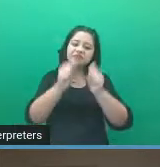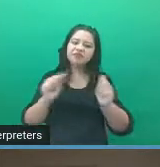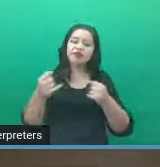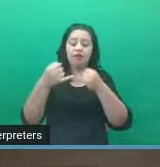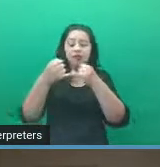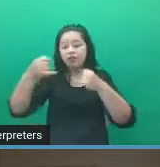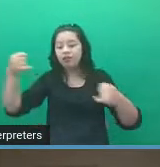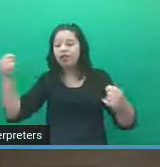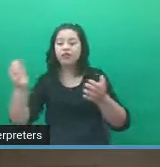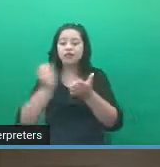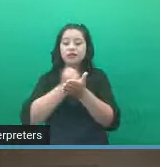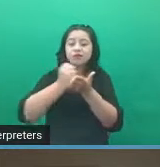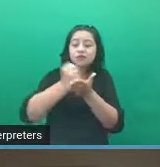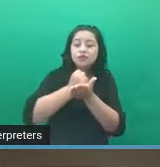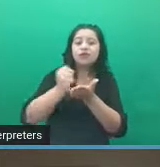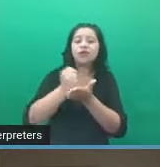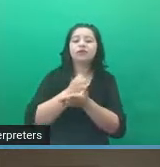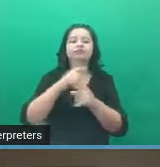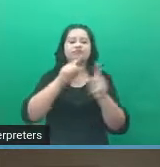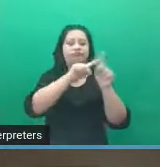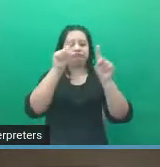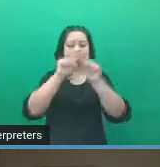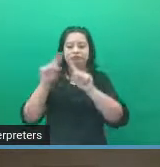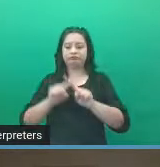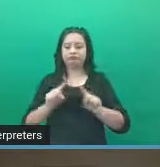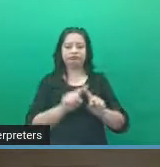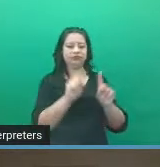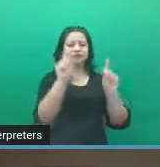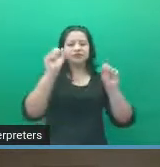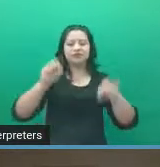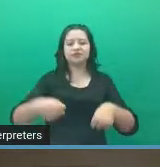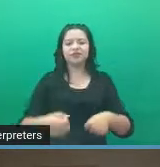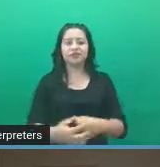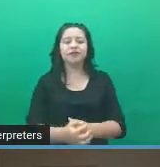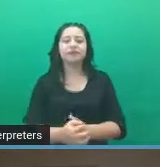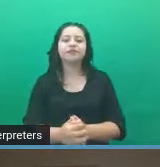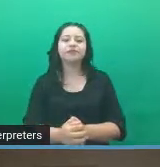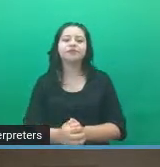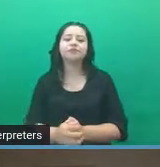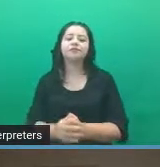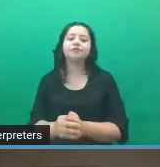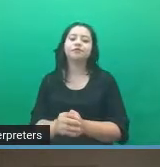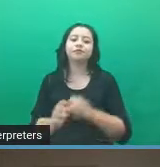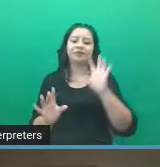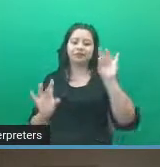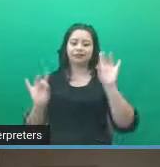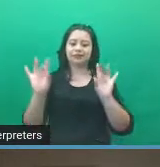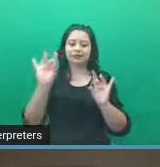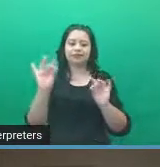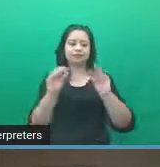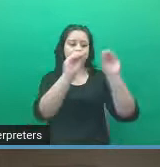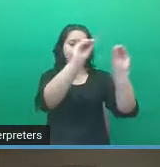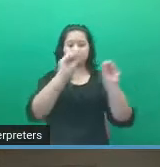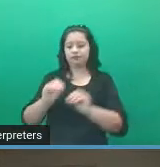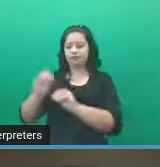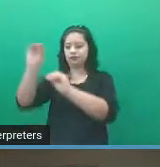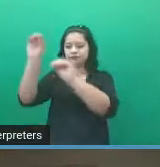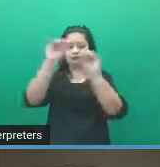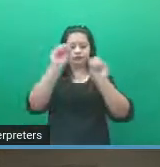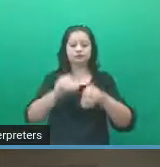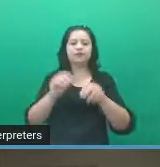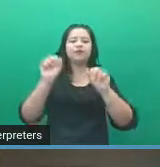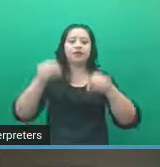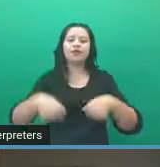also erasers and ways to move objects, as well as create digital sticky notes. As I mentioned, one of my favorite things, I have